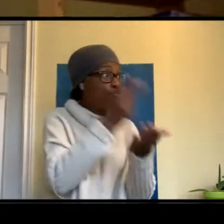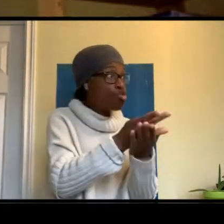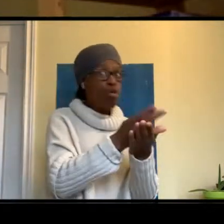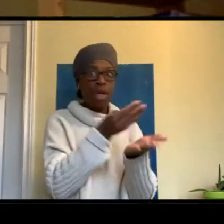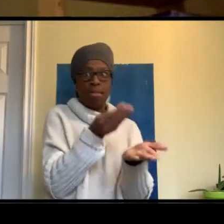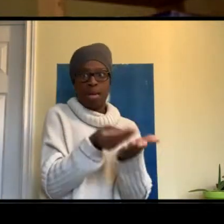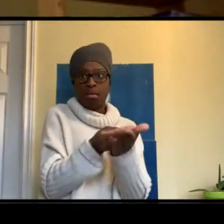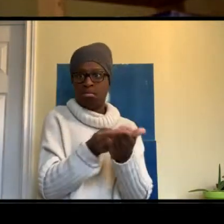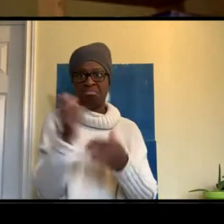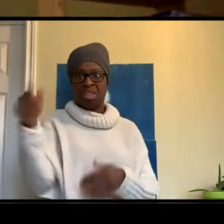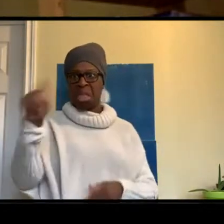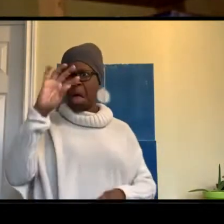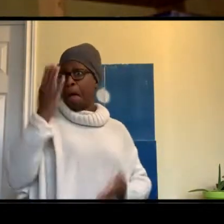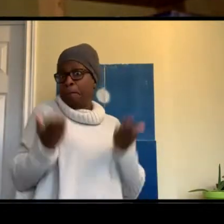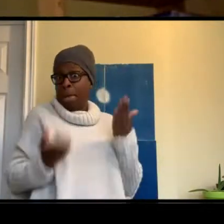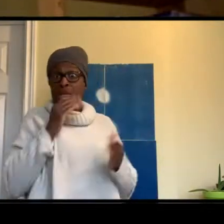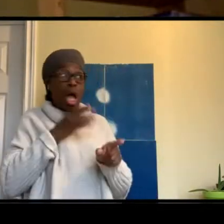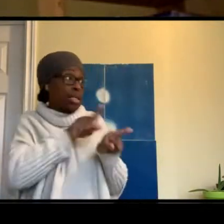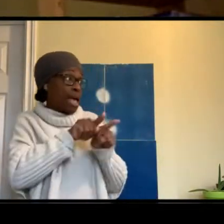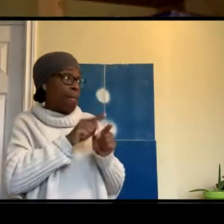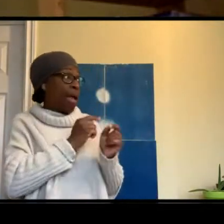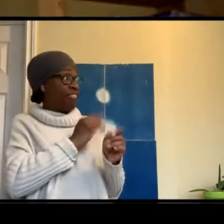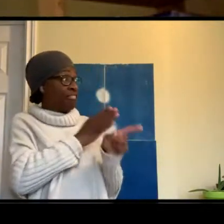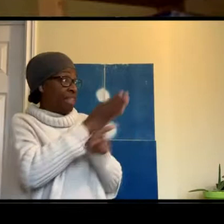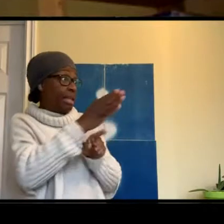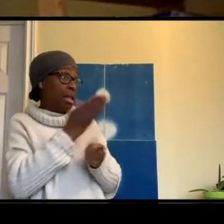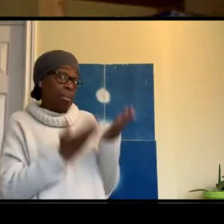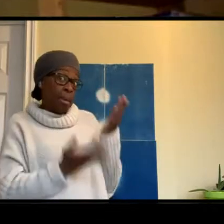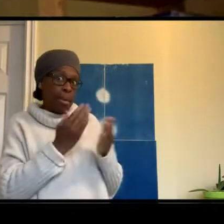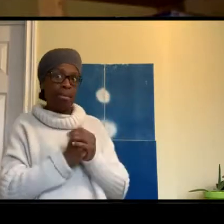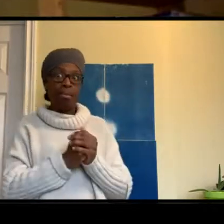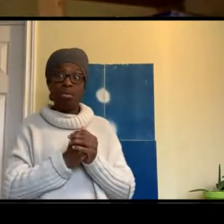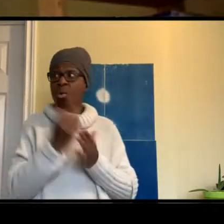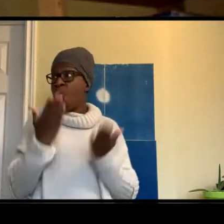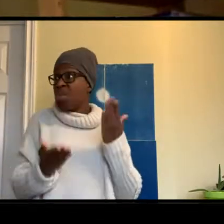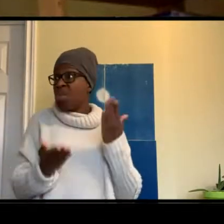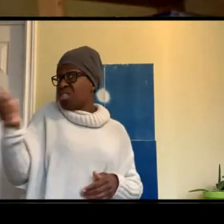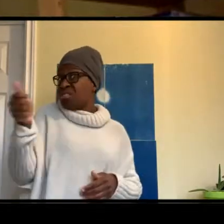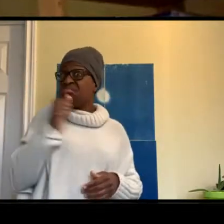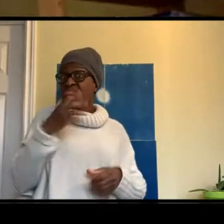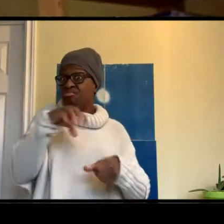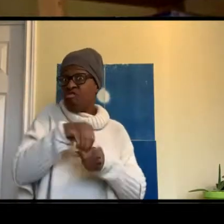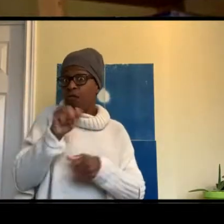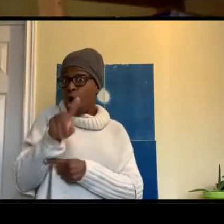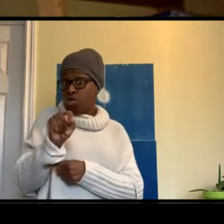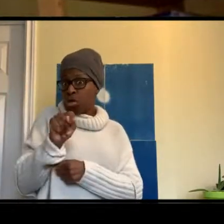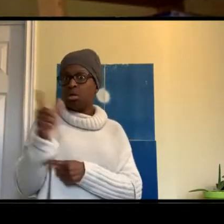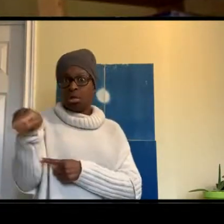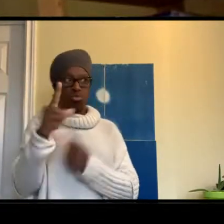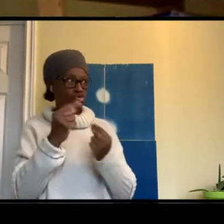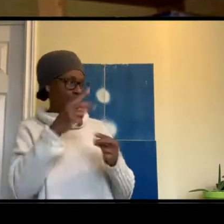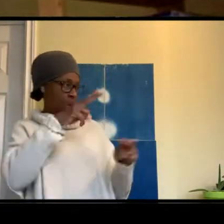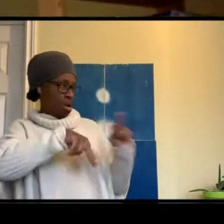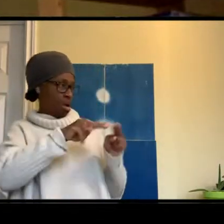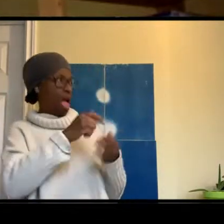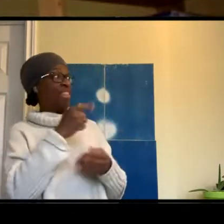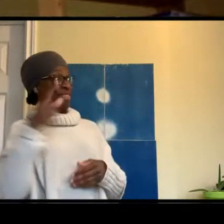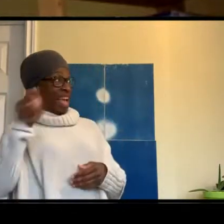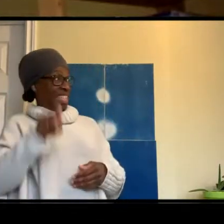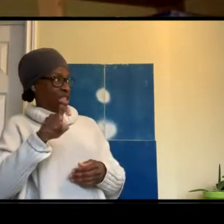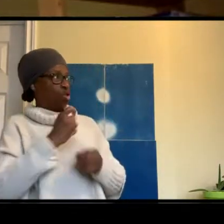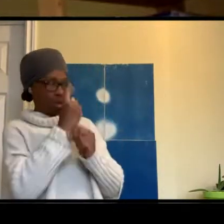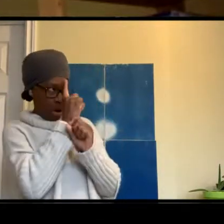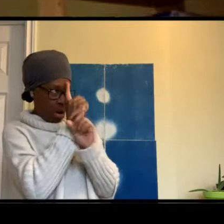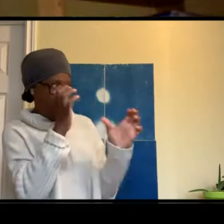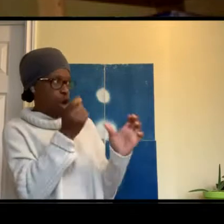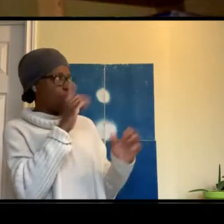would be like, we have scientists try to explain the science of COVID and things like that right now. And a lot of times we need to